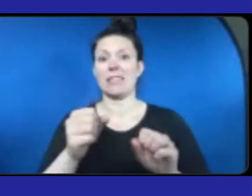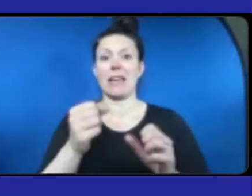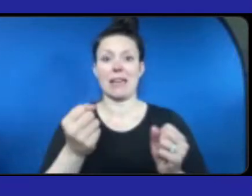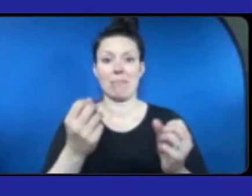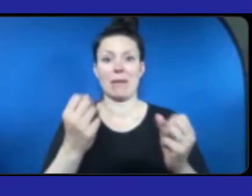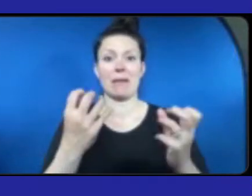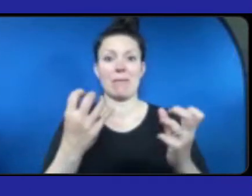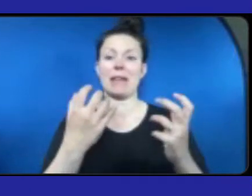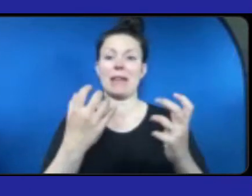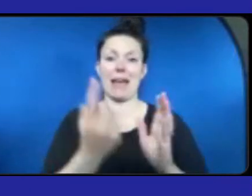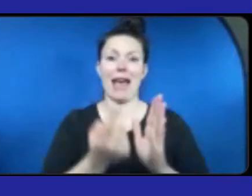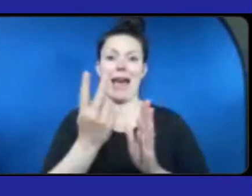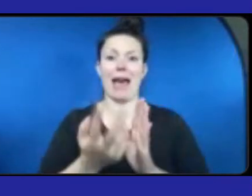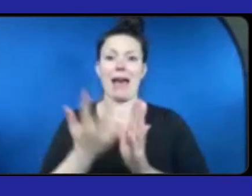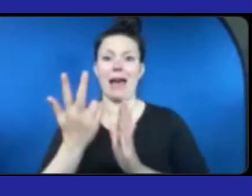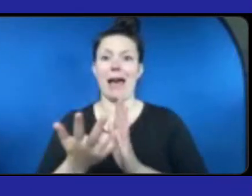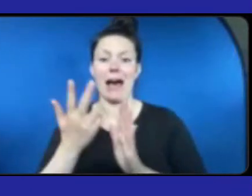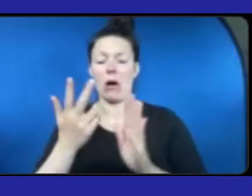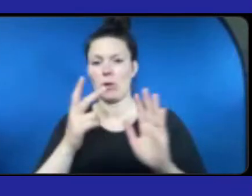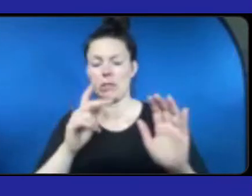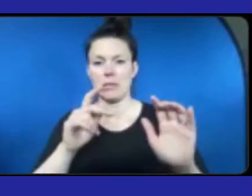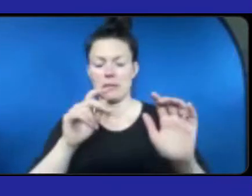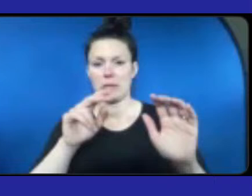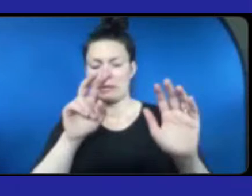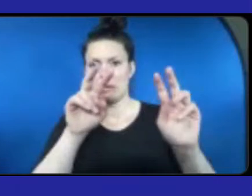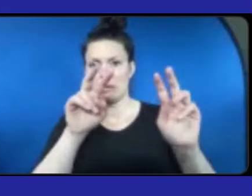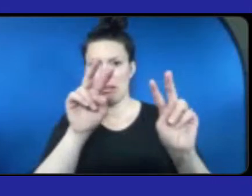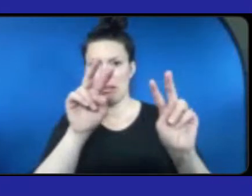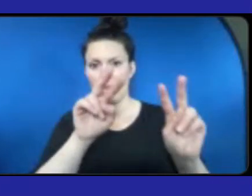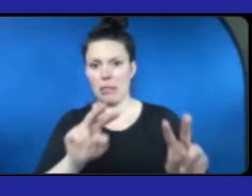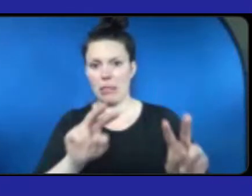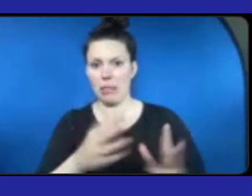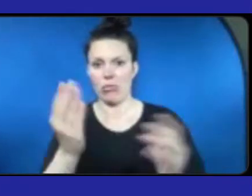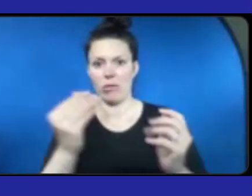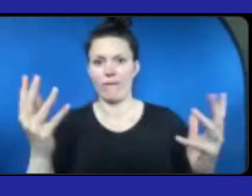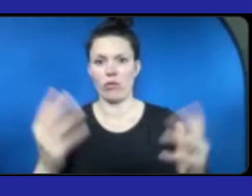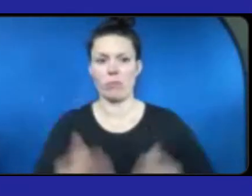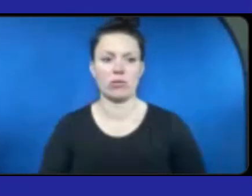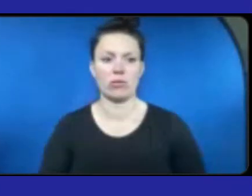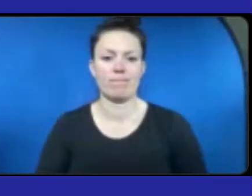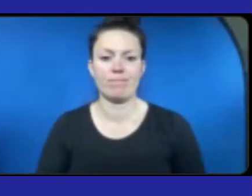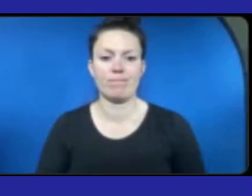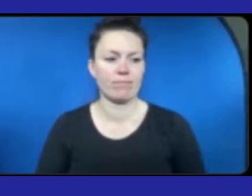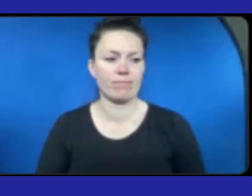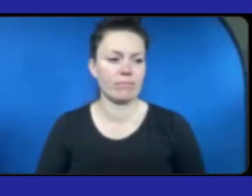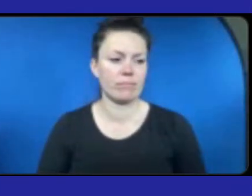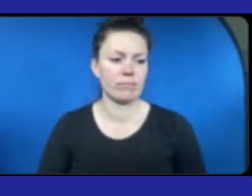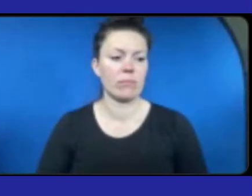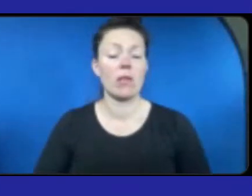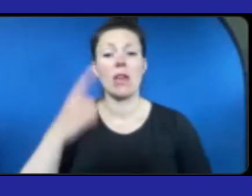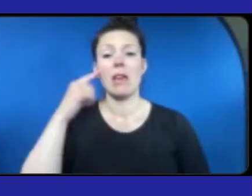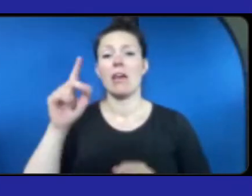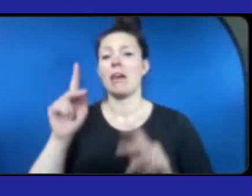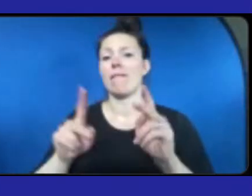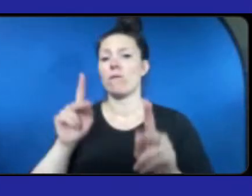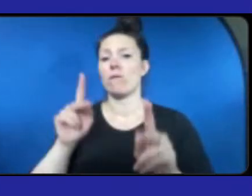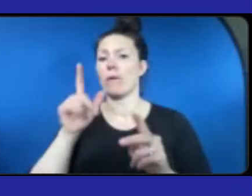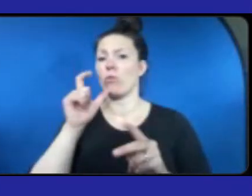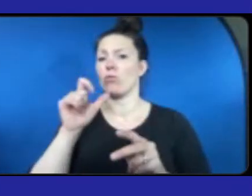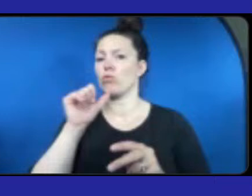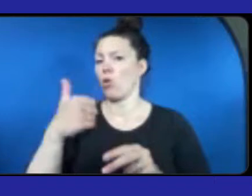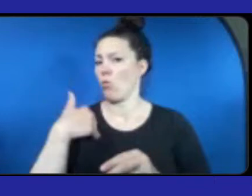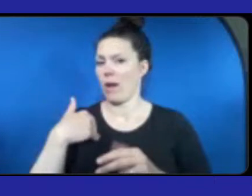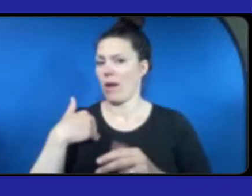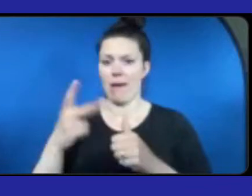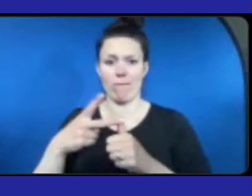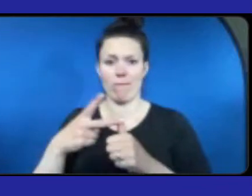And that's, absolutely critical to sort of doing this safely. And for people that don't have, primary